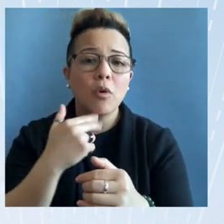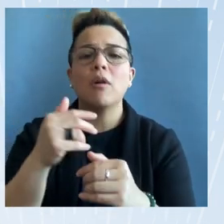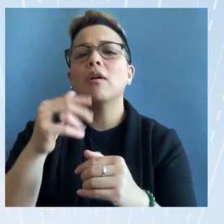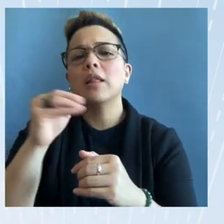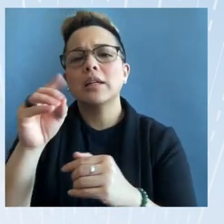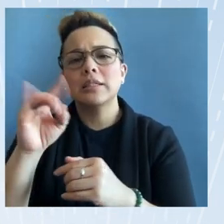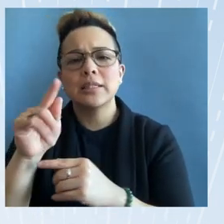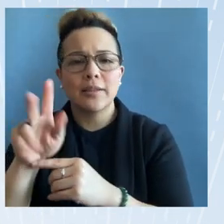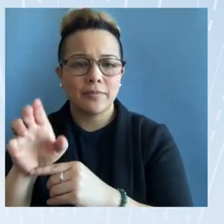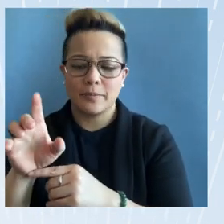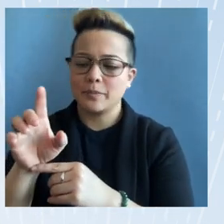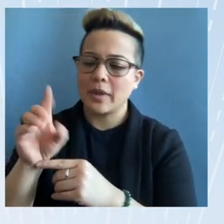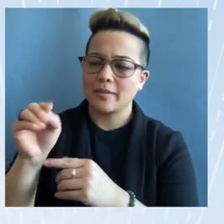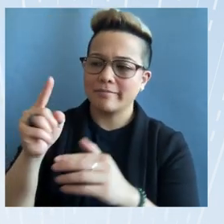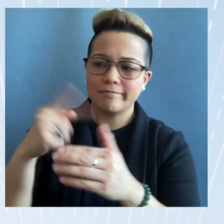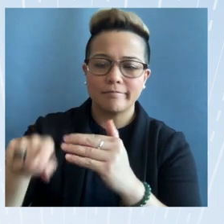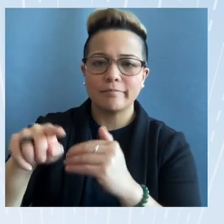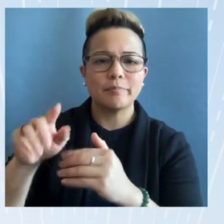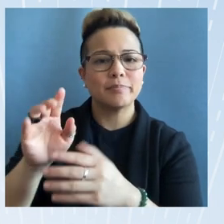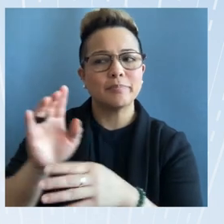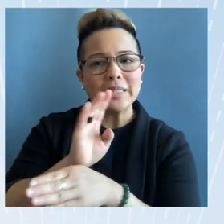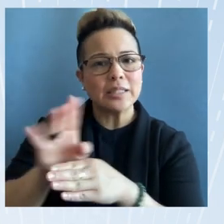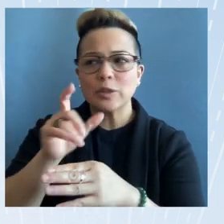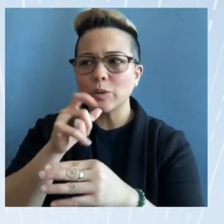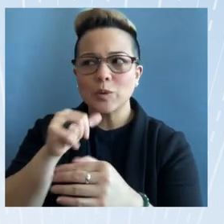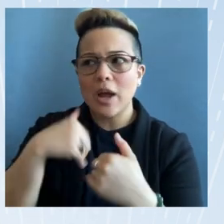by 50% by 2025.